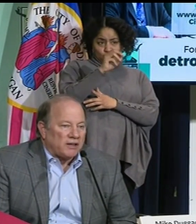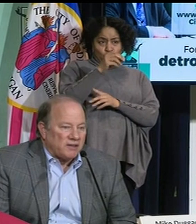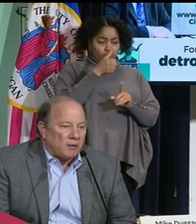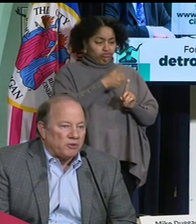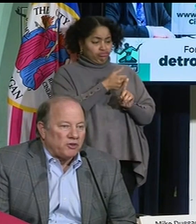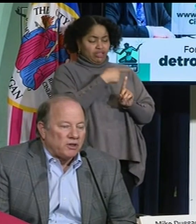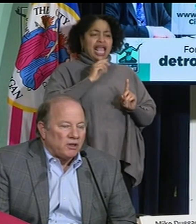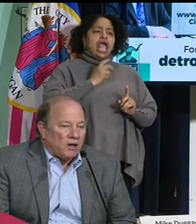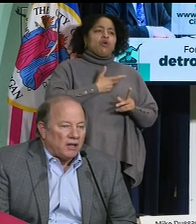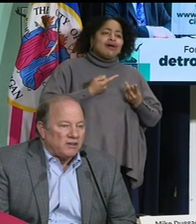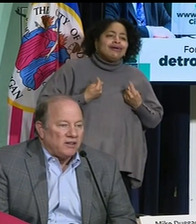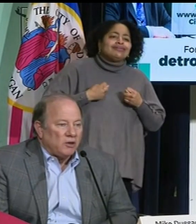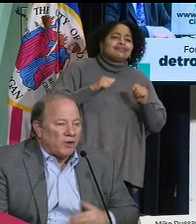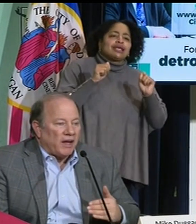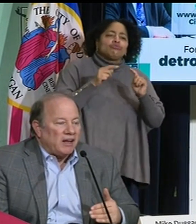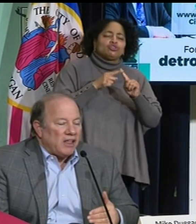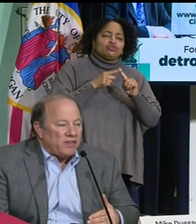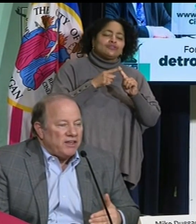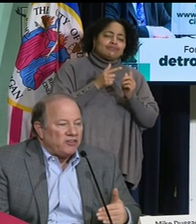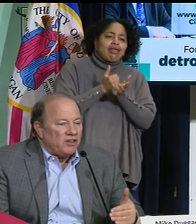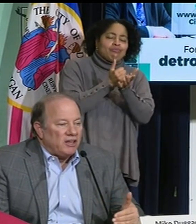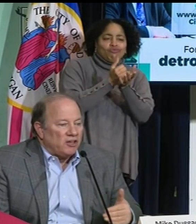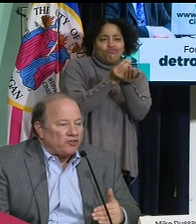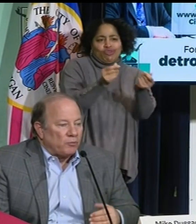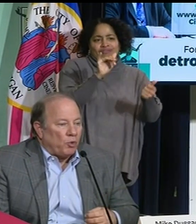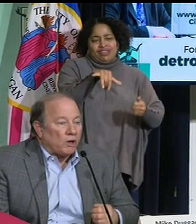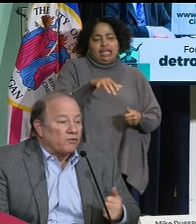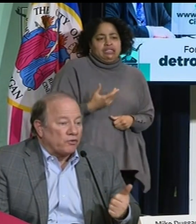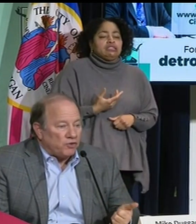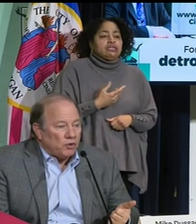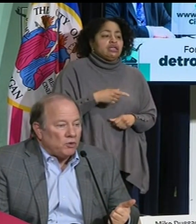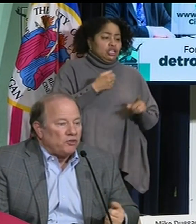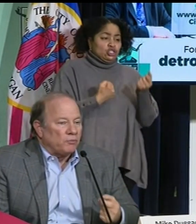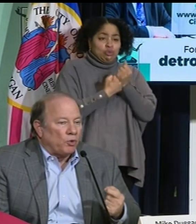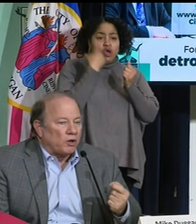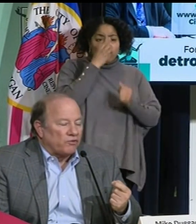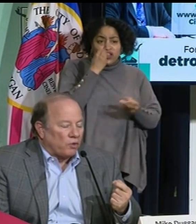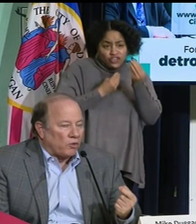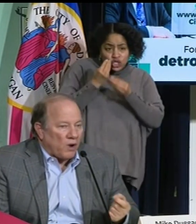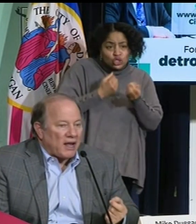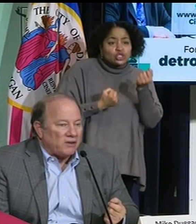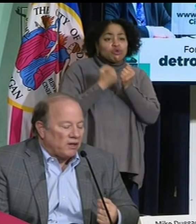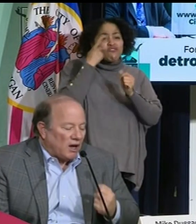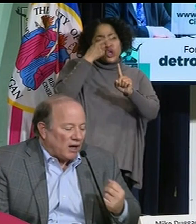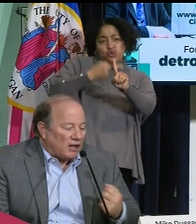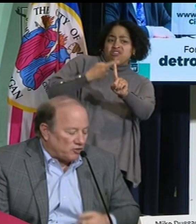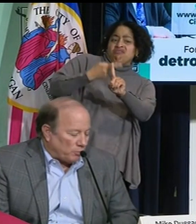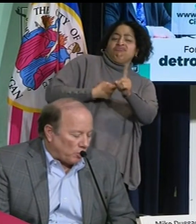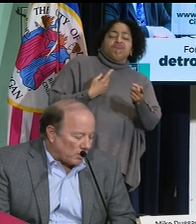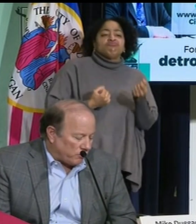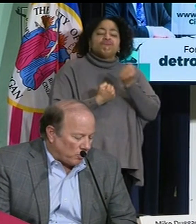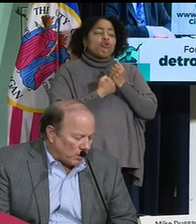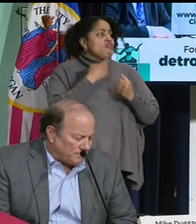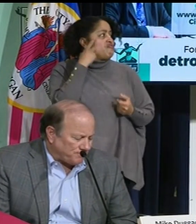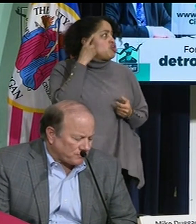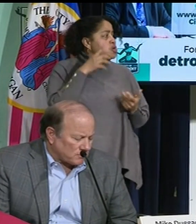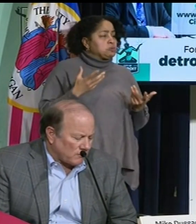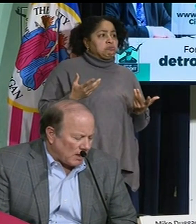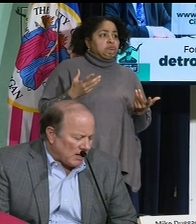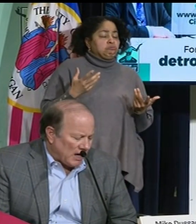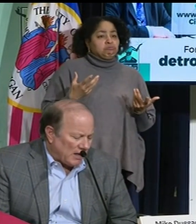our attempt to deal with that. This is support for food, support for rent, support for